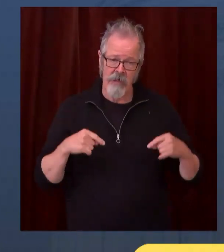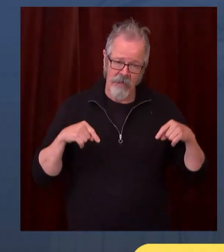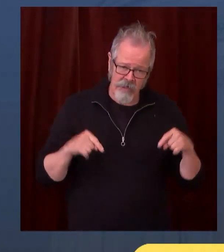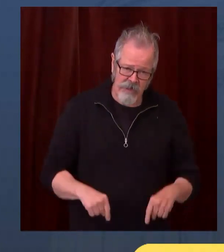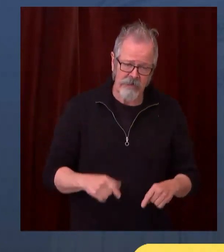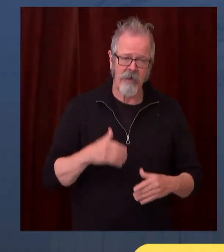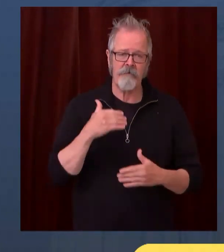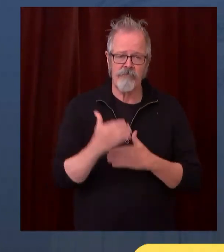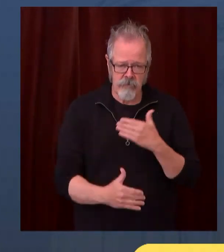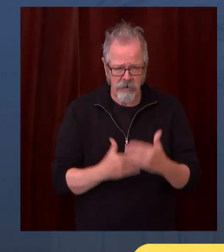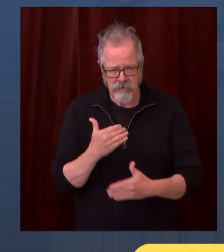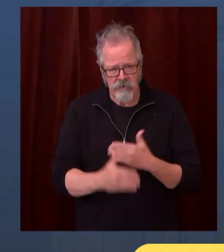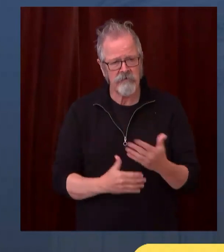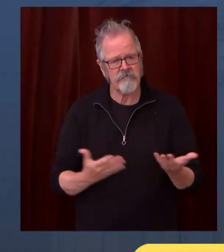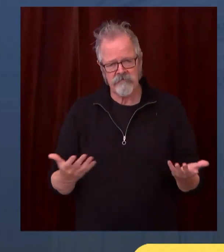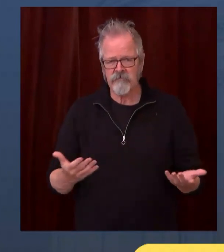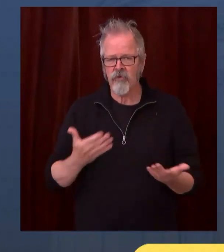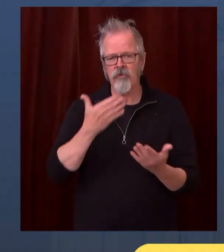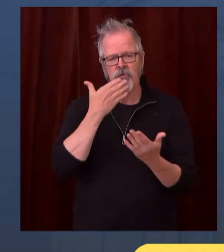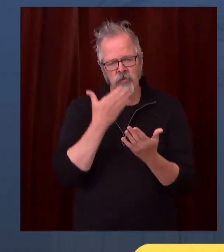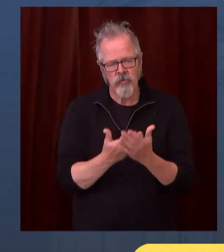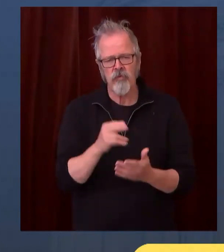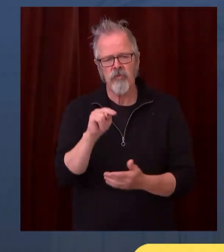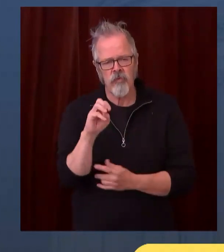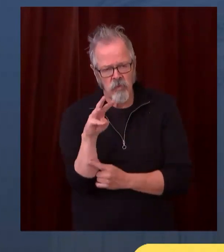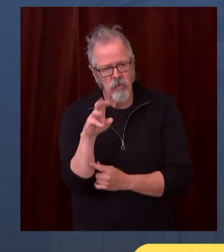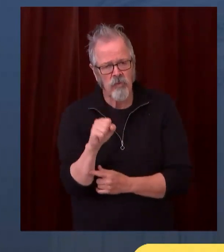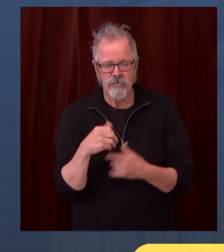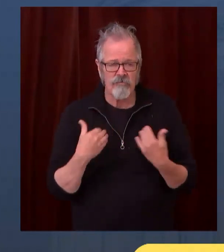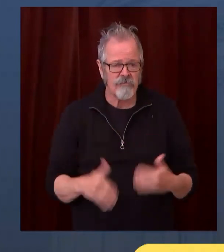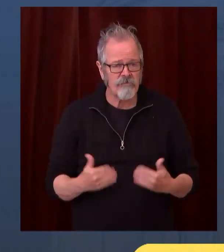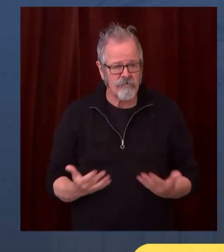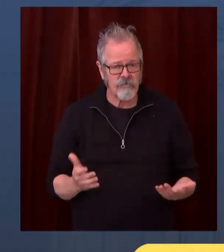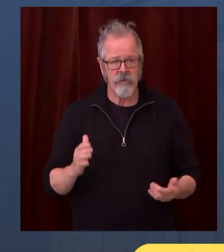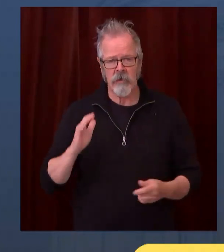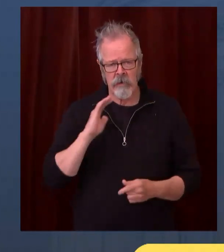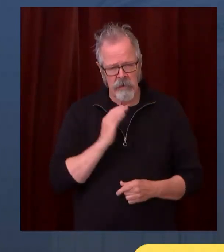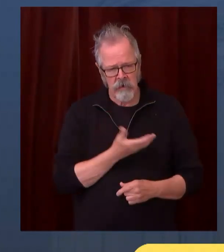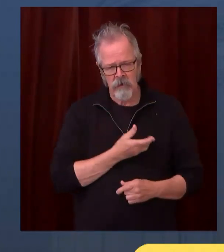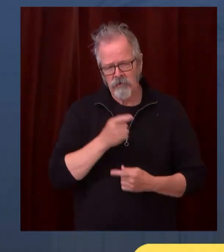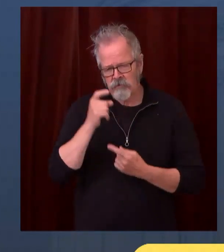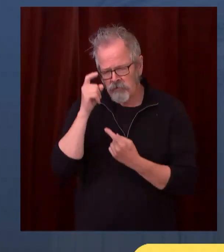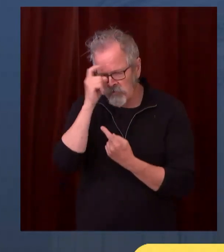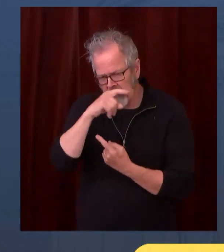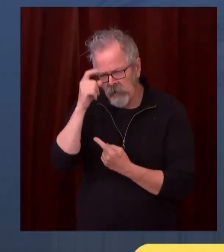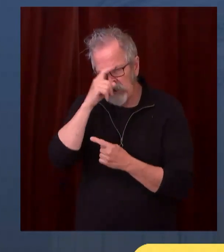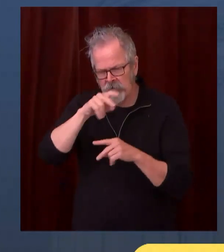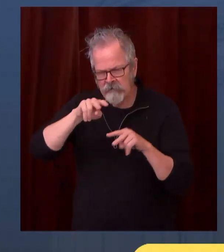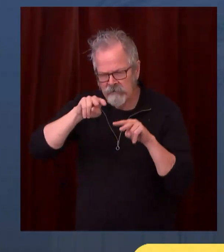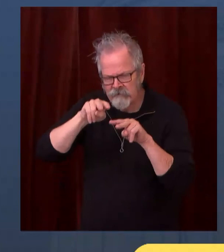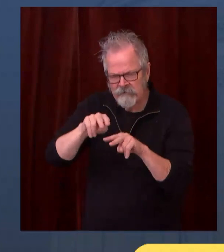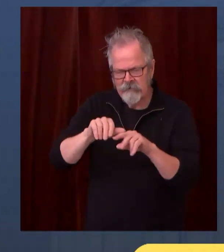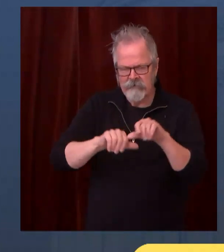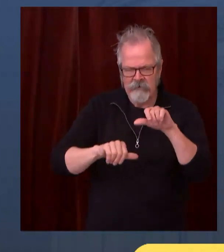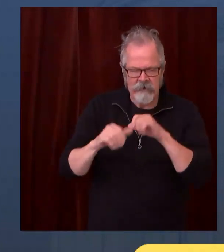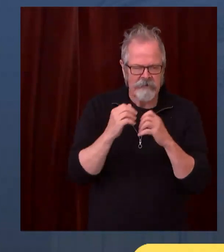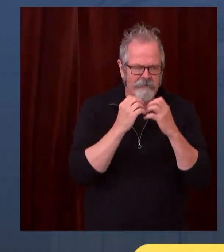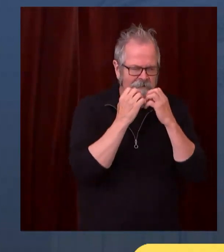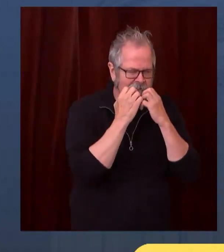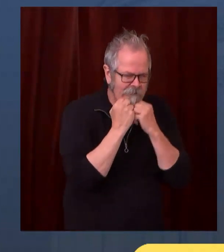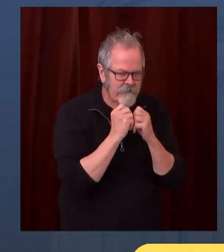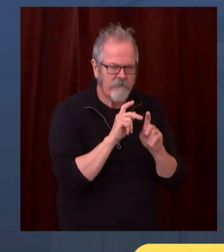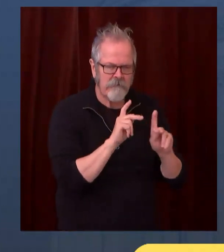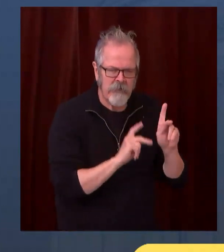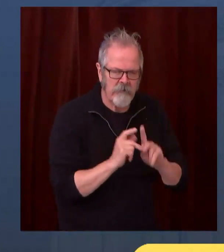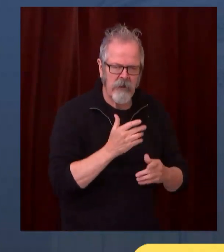the wisest amongst us, which are folks who've been around for a few years. And this is going to mean so much to people, and it's going to be